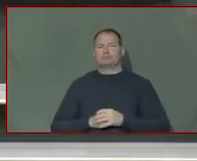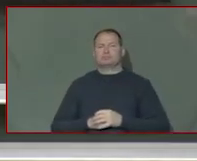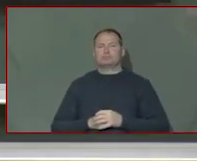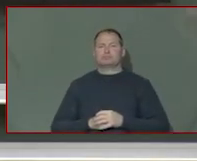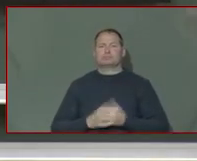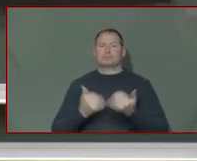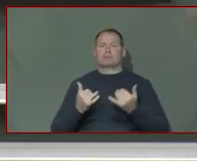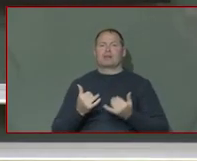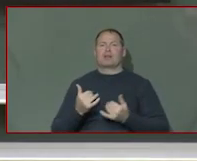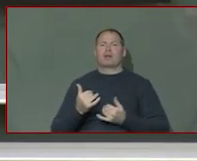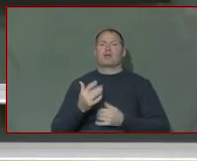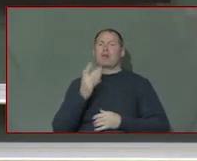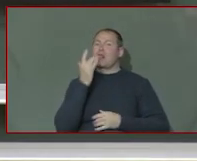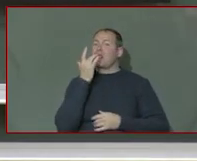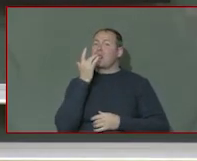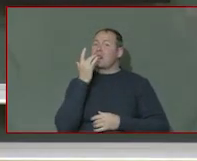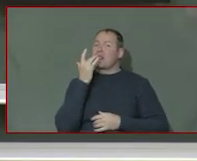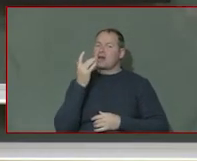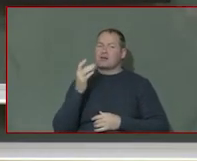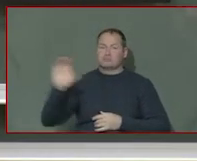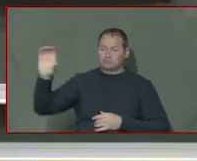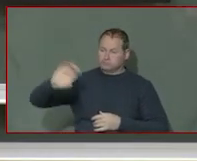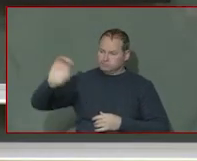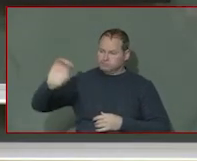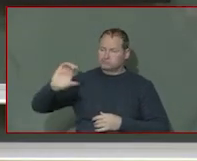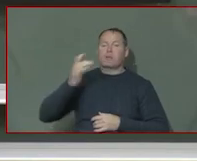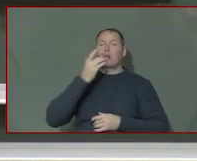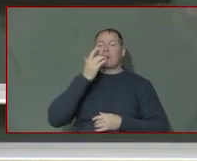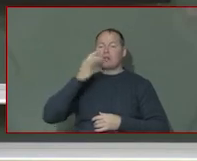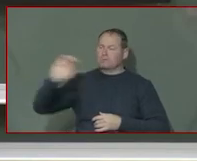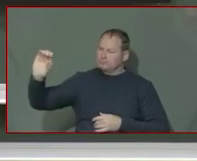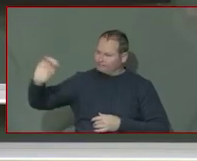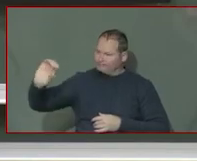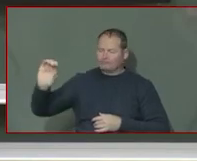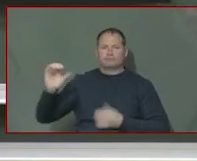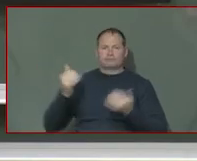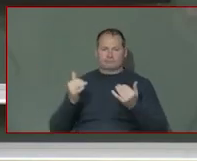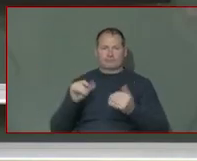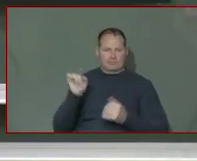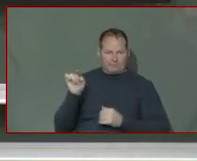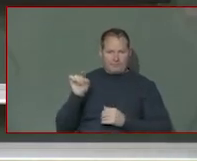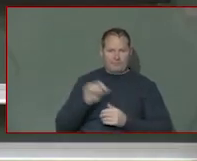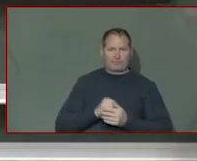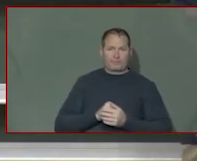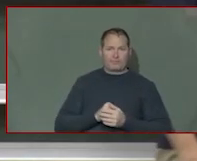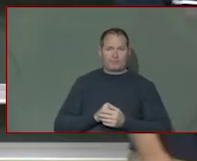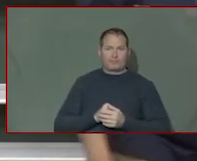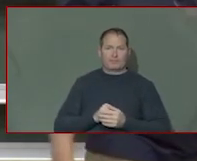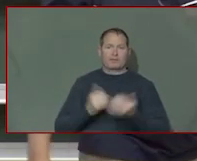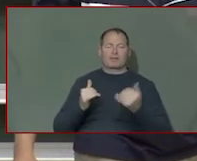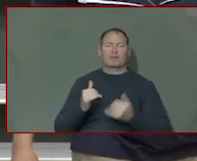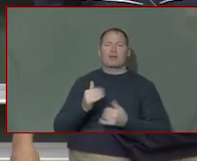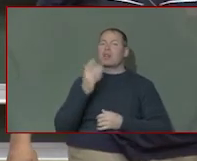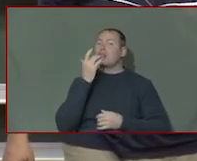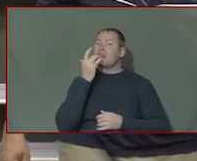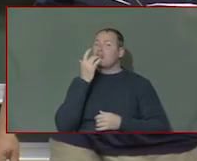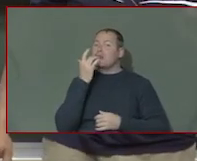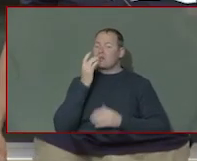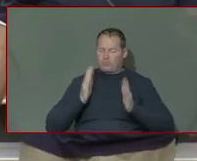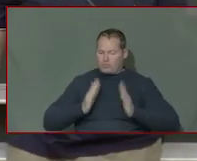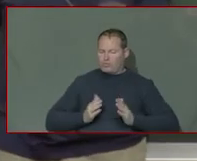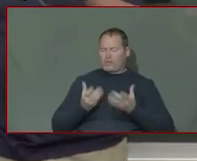about salts. Salt concentration, which means, I'm using square brackets, how much salt is in the